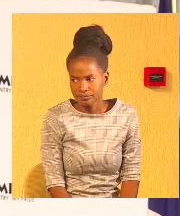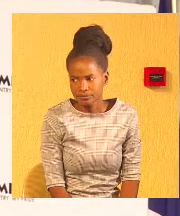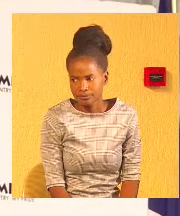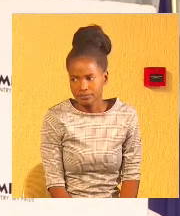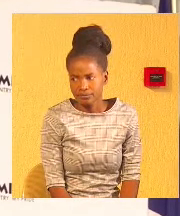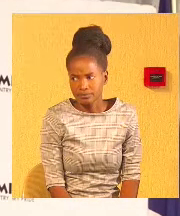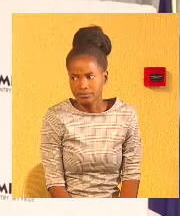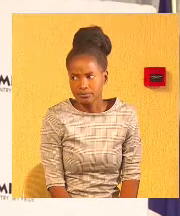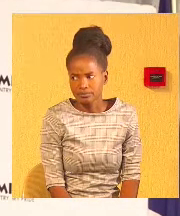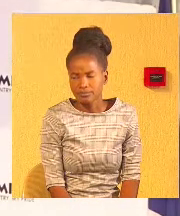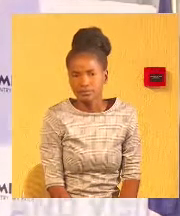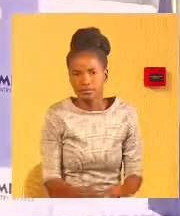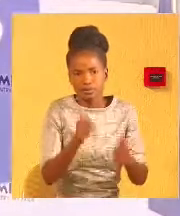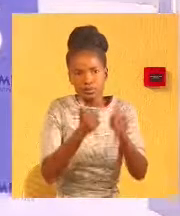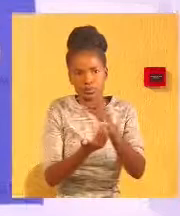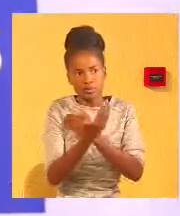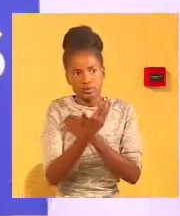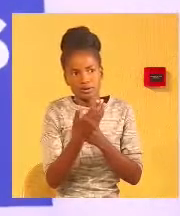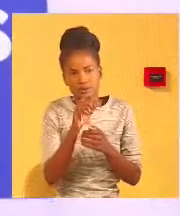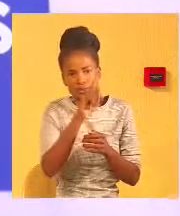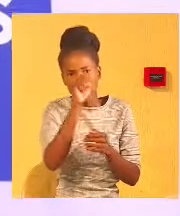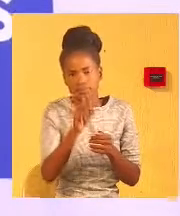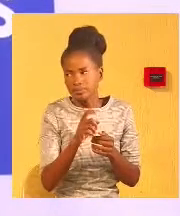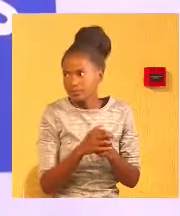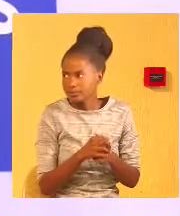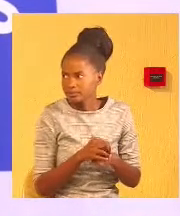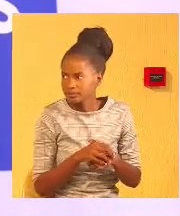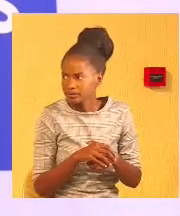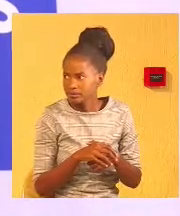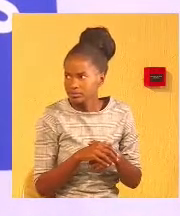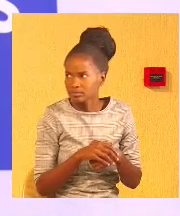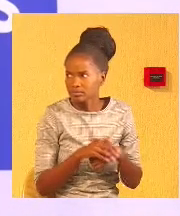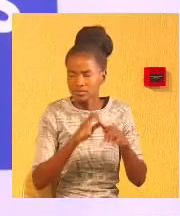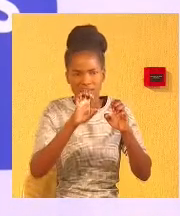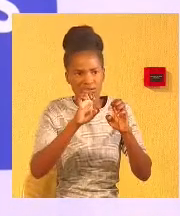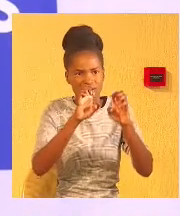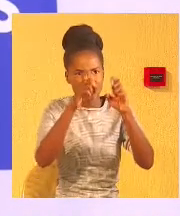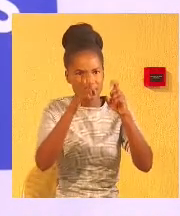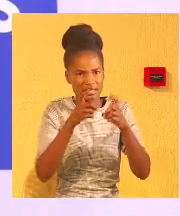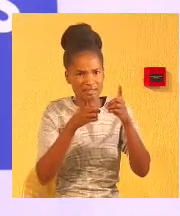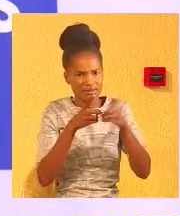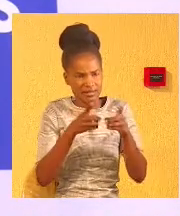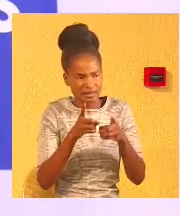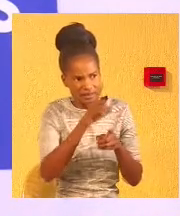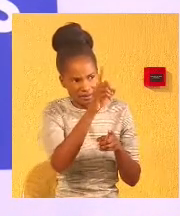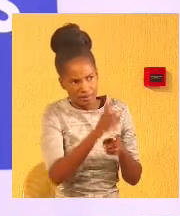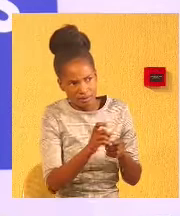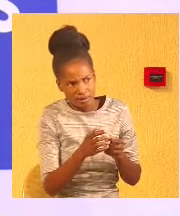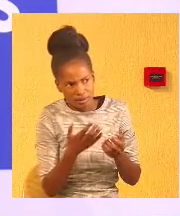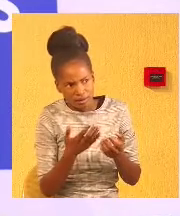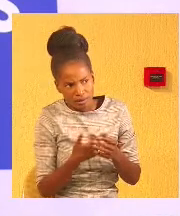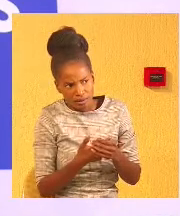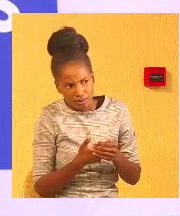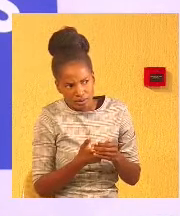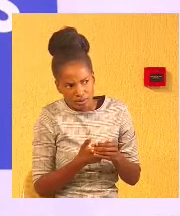Good morning, Thierry freelance journalist. Just 3 quick ones. One to the ED. I just wanted to know, would you be in a position to